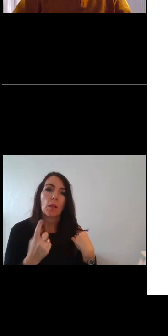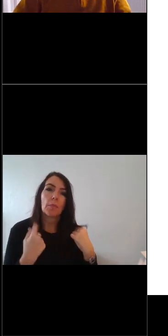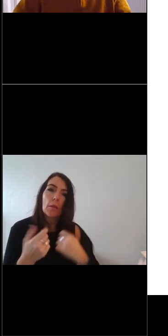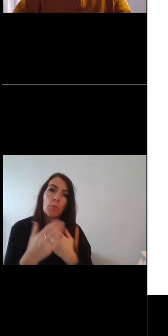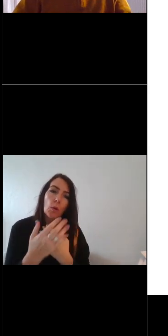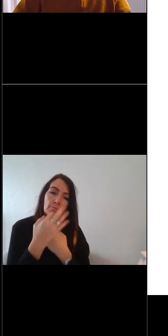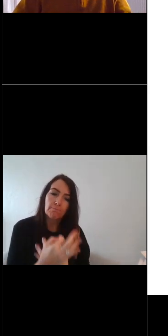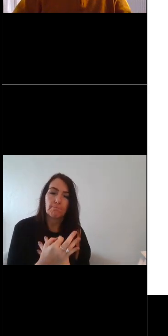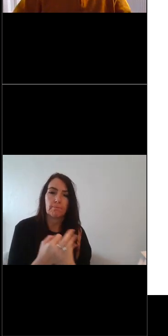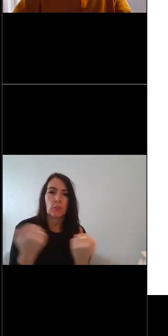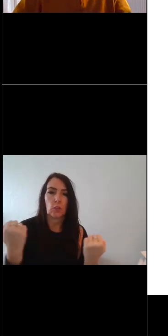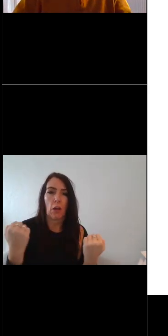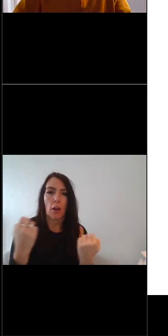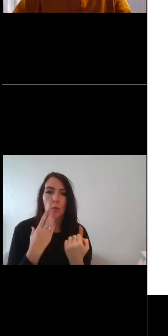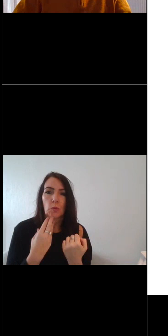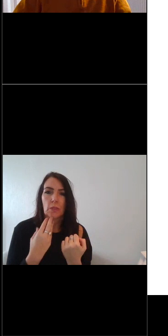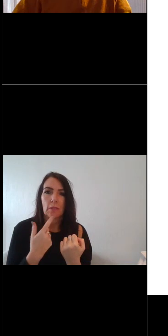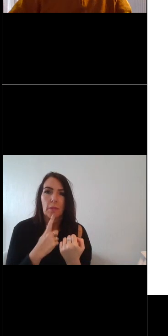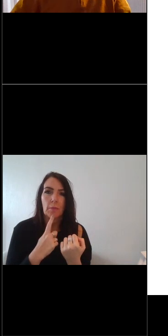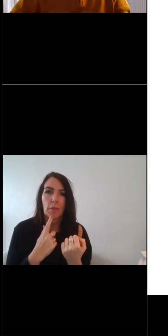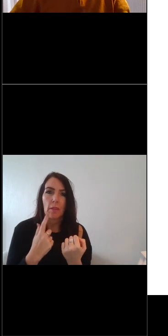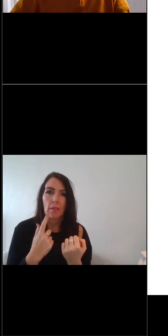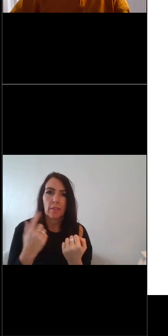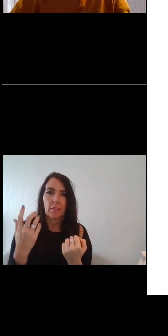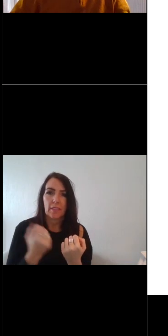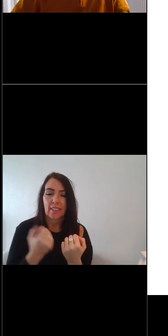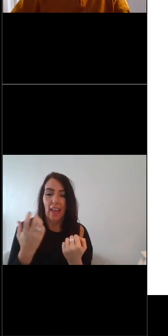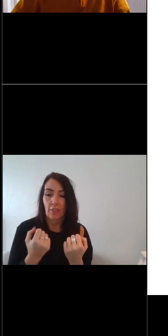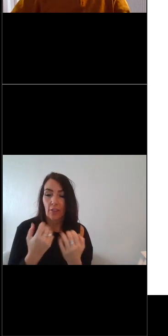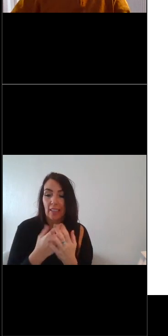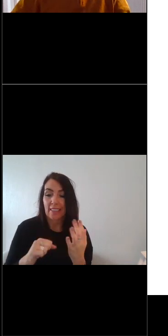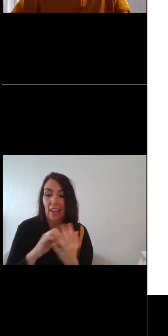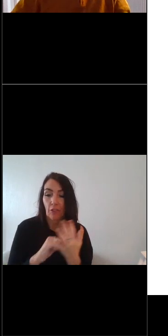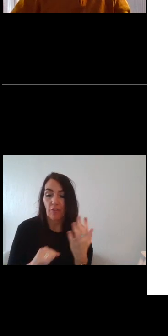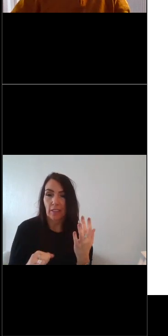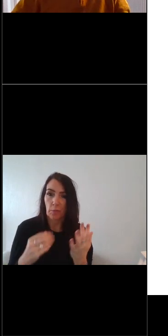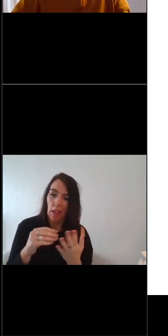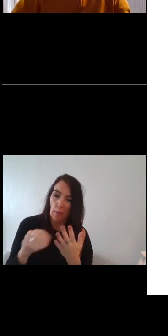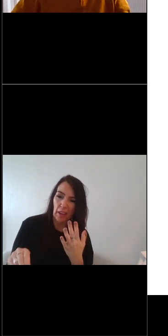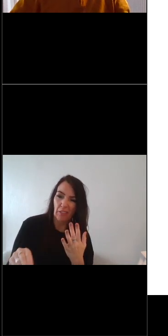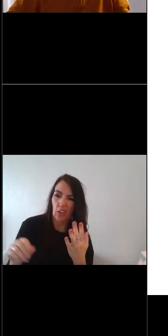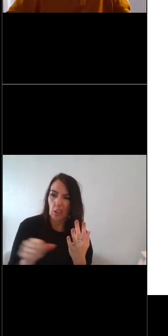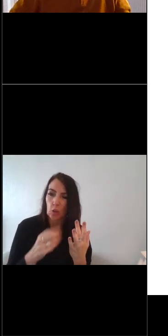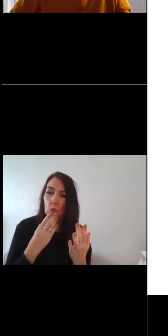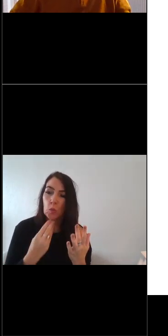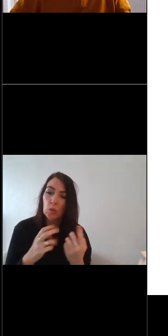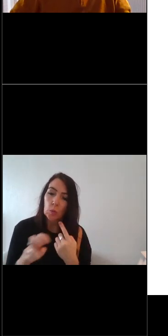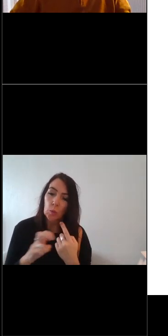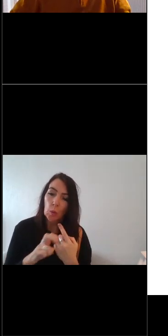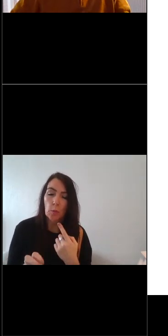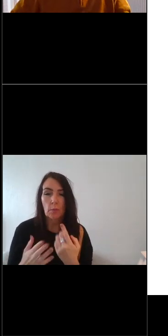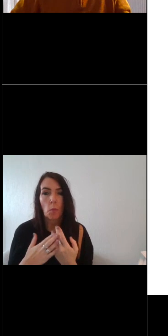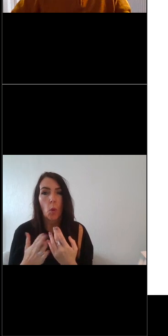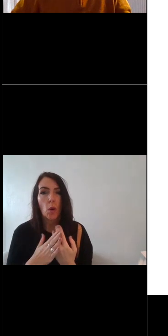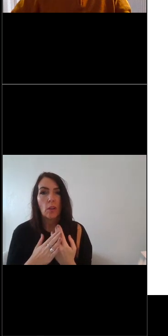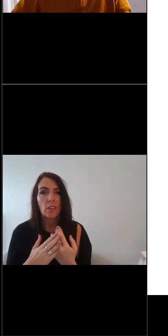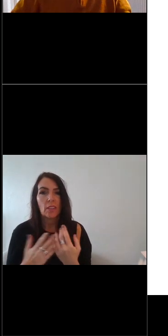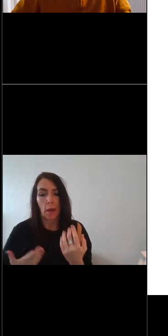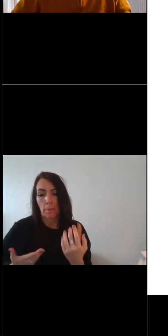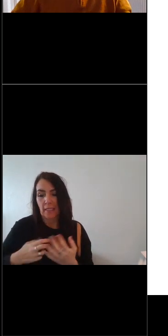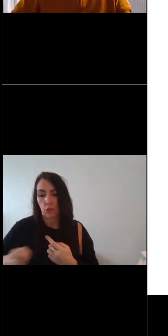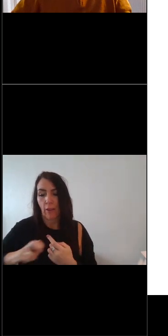if you're getting people in salary sacrifice cars, they may then think, well, I paid for this car, I may as well use it to commute and all my business travel. So it has to